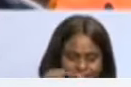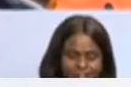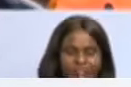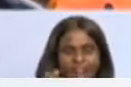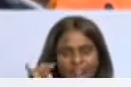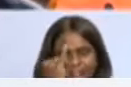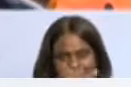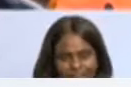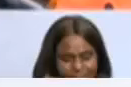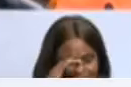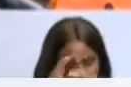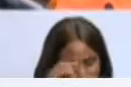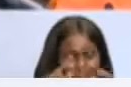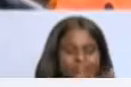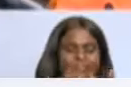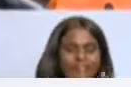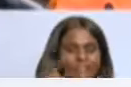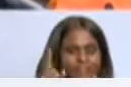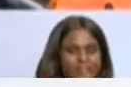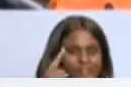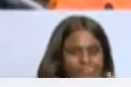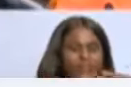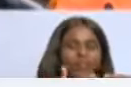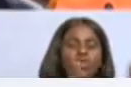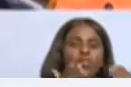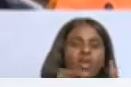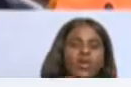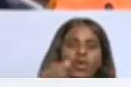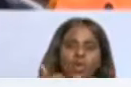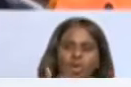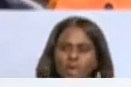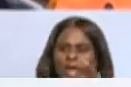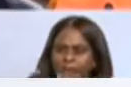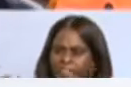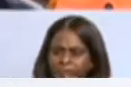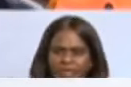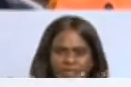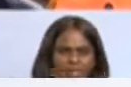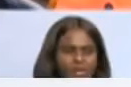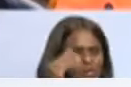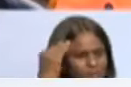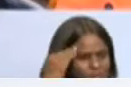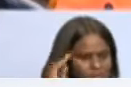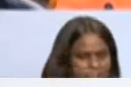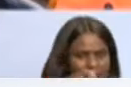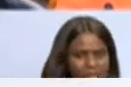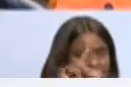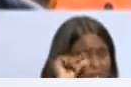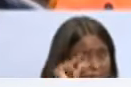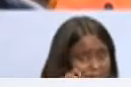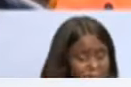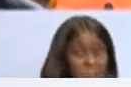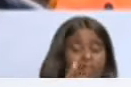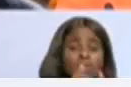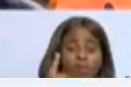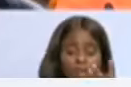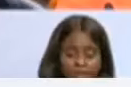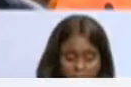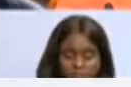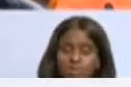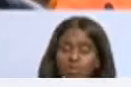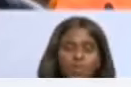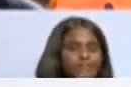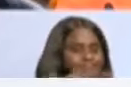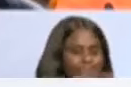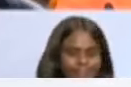geological mapping exercise to unlock the untapped potential of our minerals so that we don't rely on